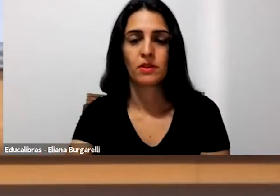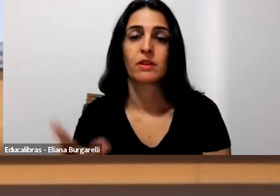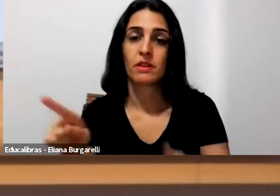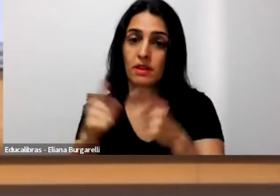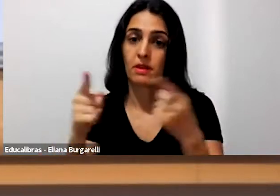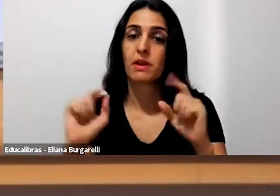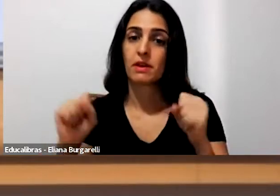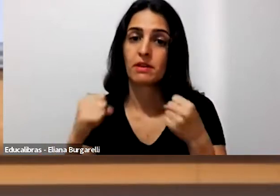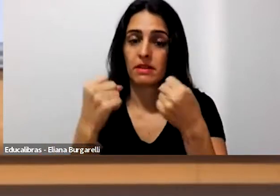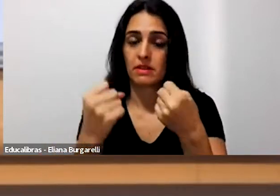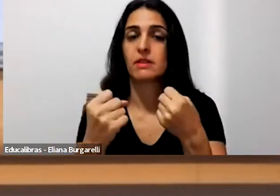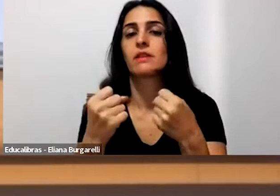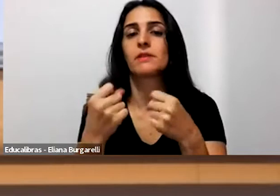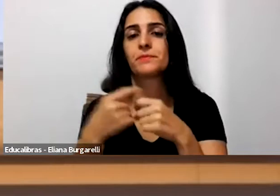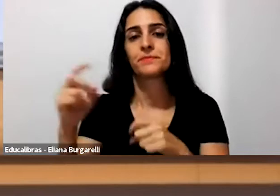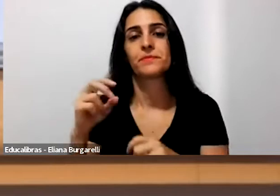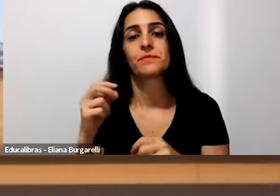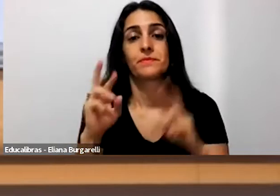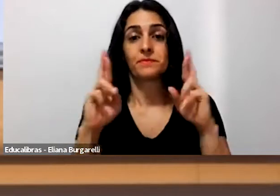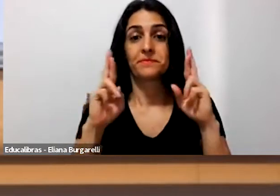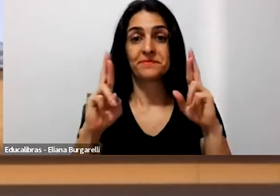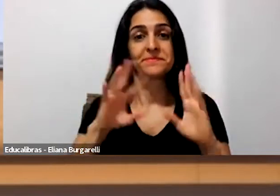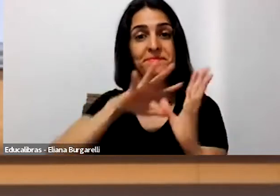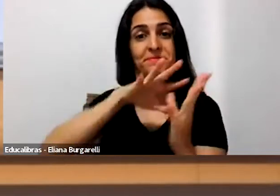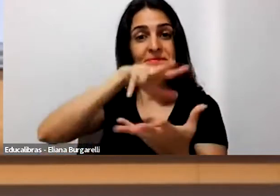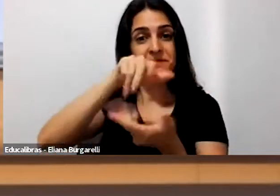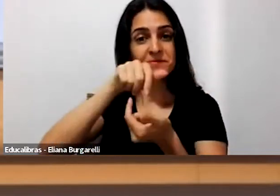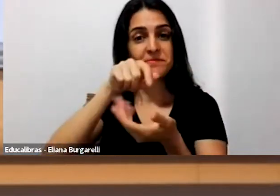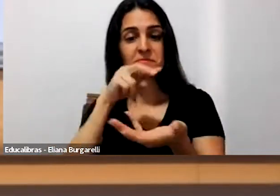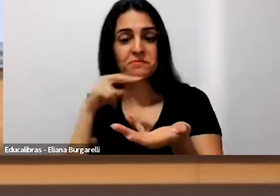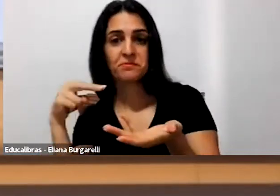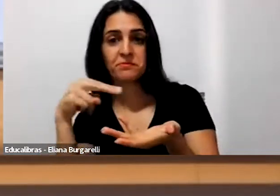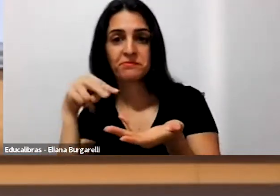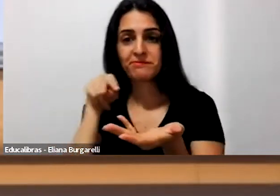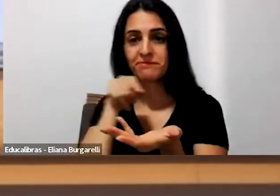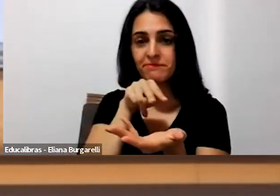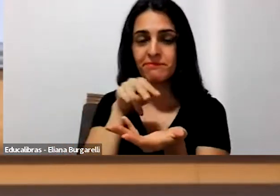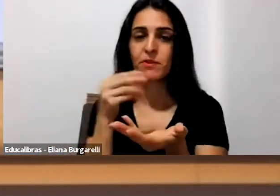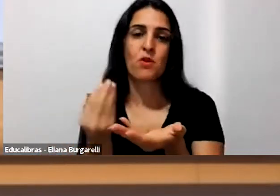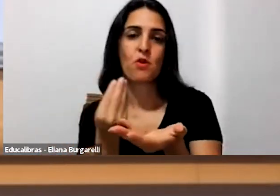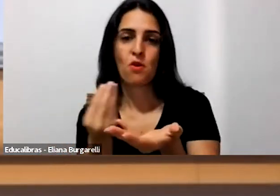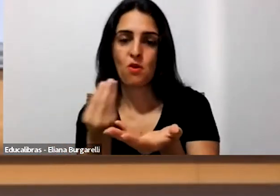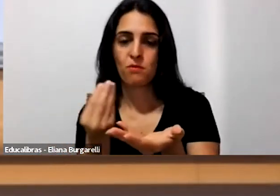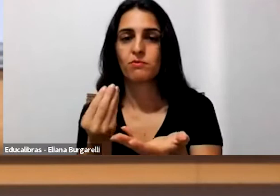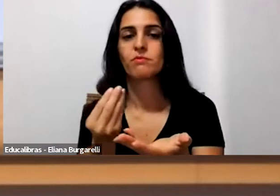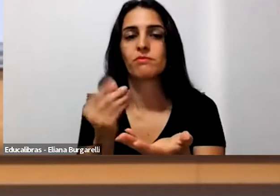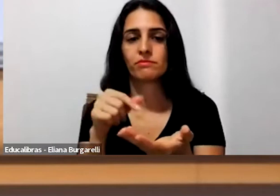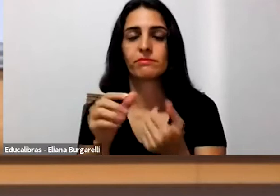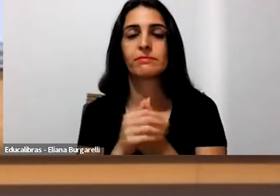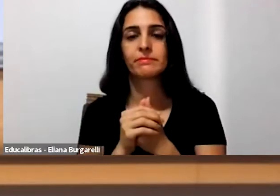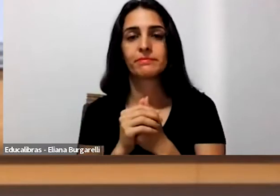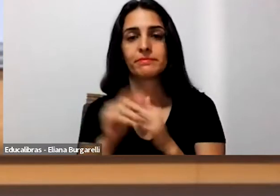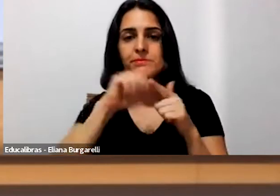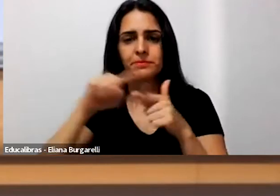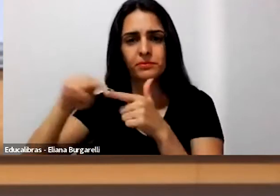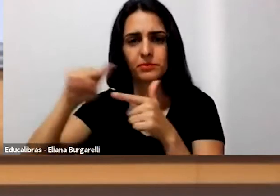perspective on the world, by her astute analysis of contemporary problems and the